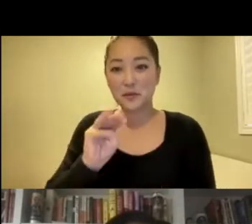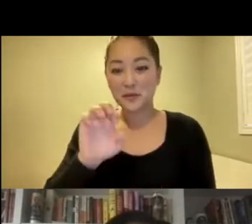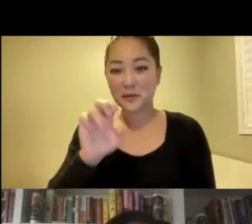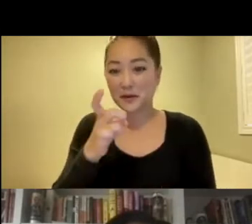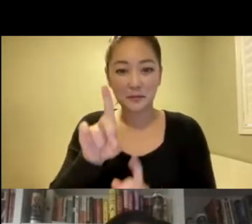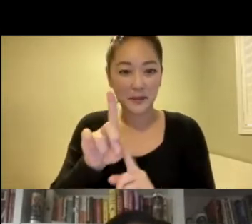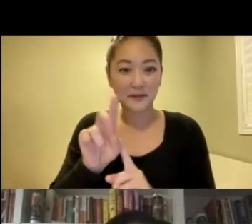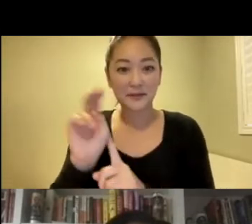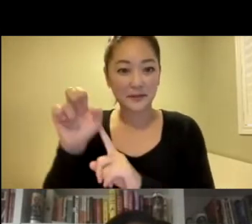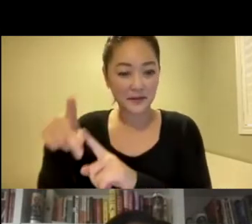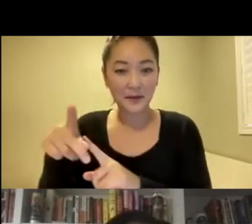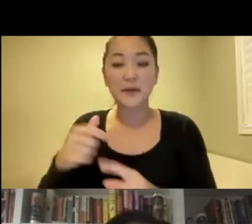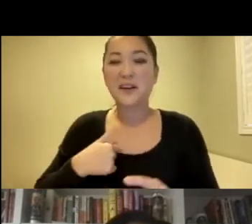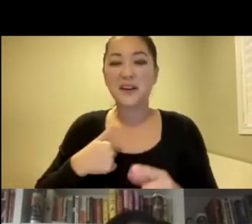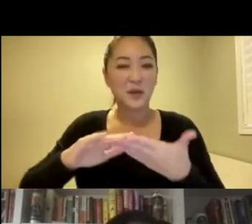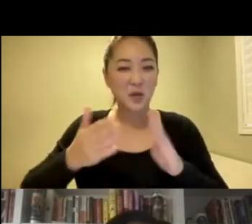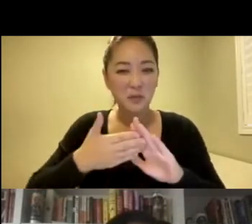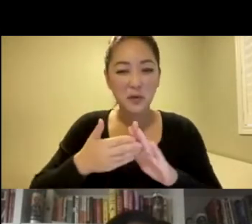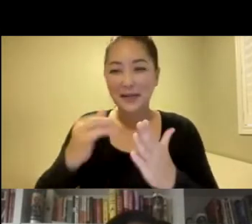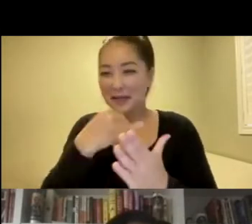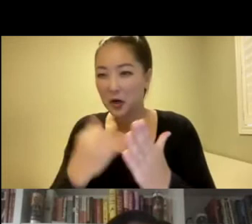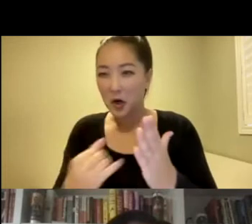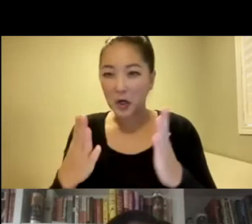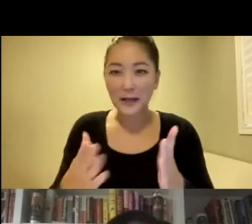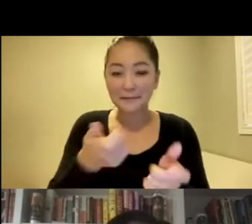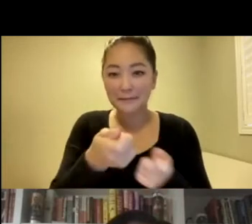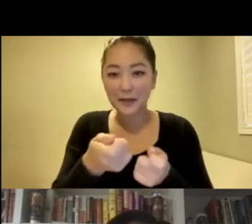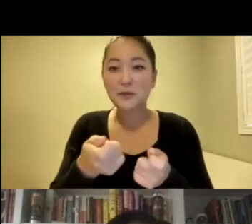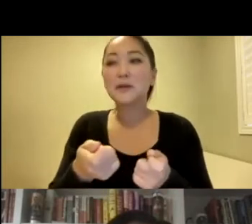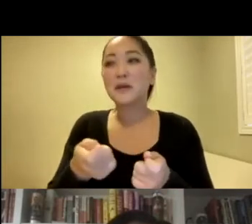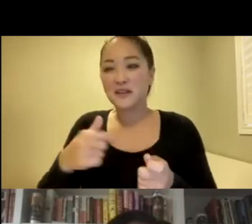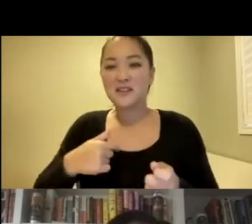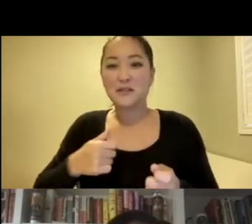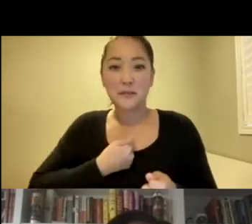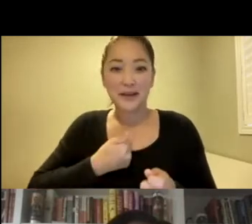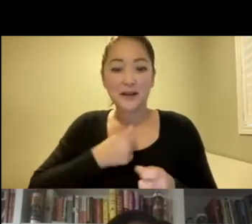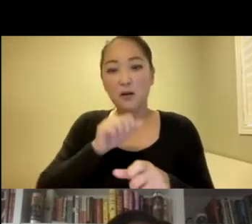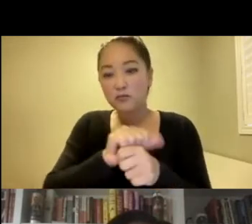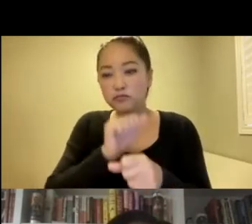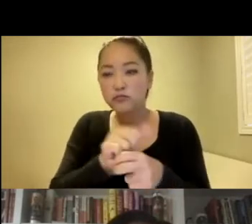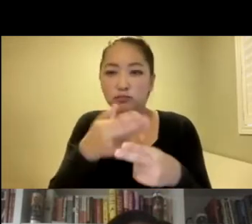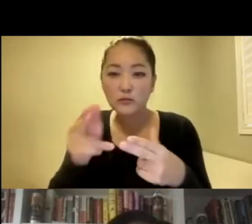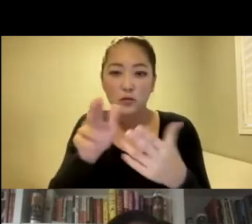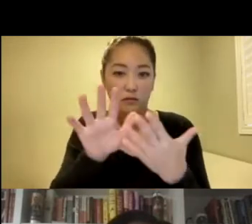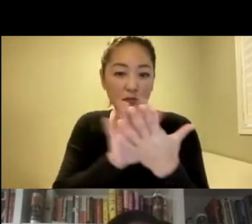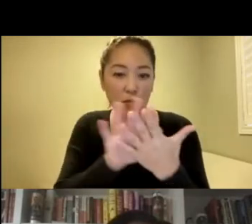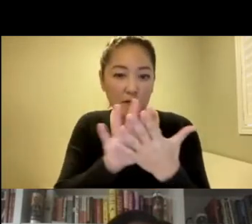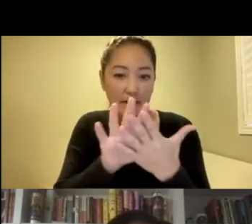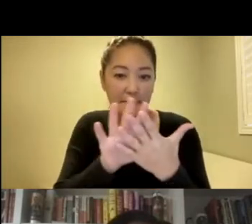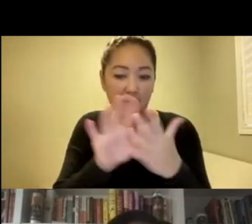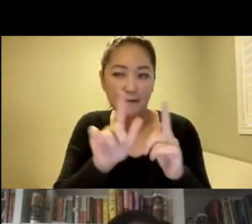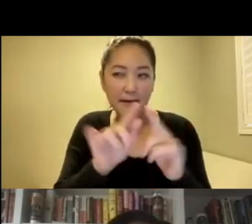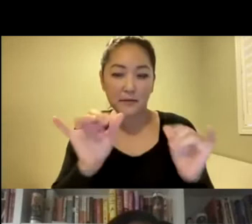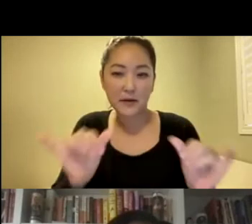from community arts, and kind of working on short films on the side while figuring out how you